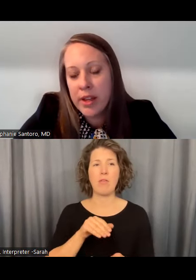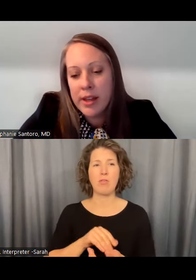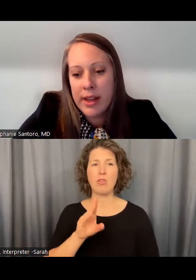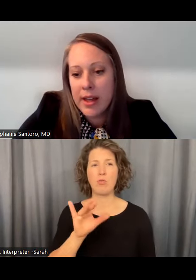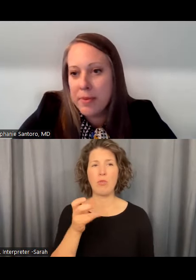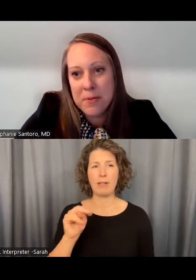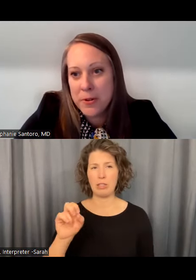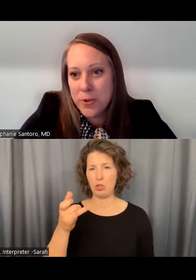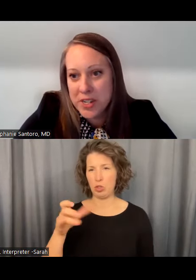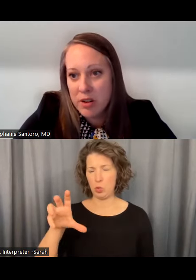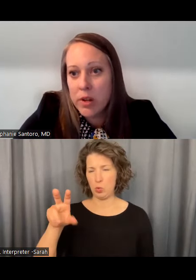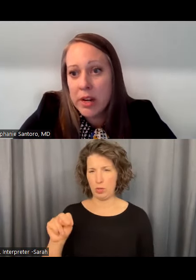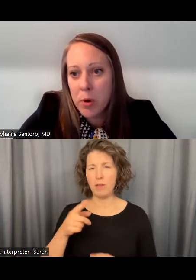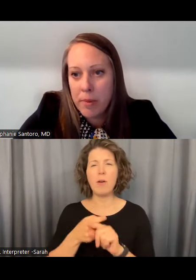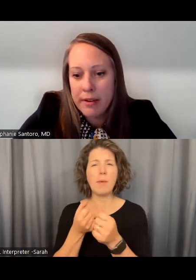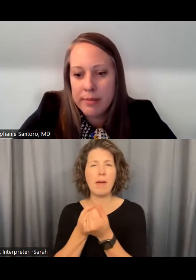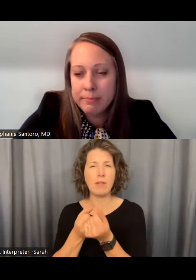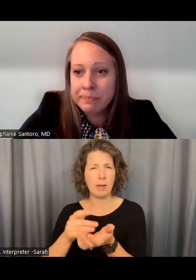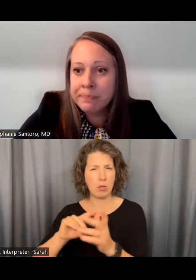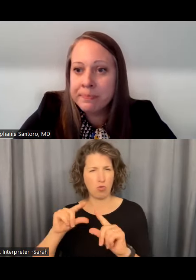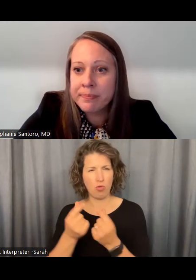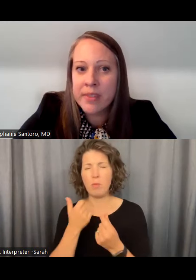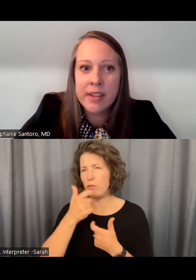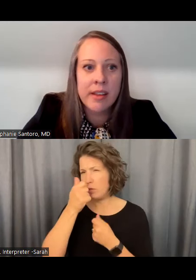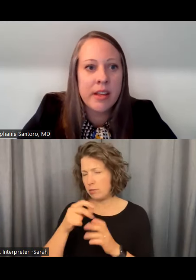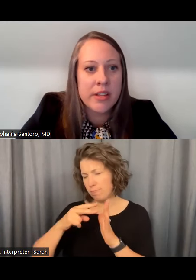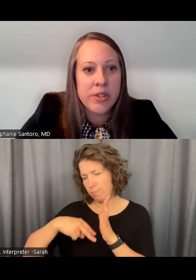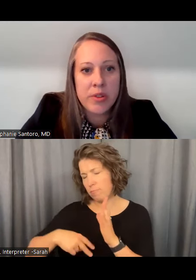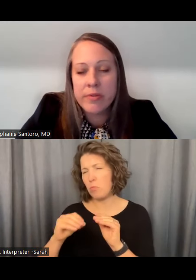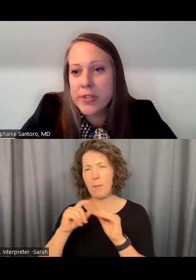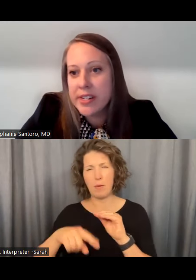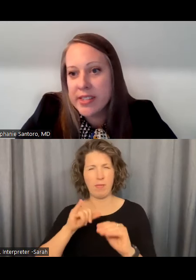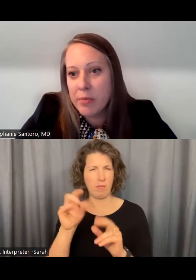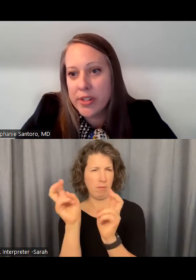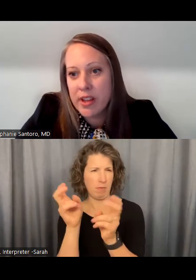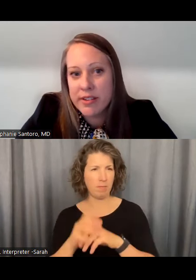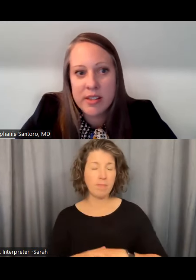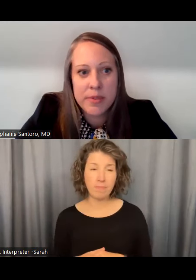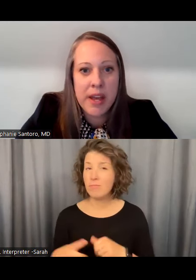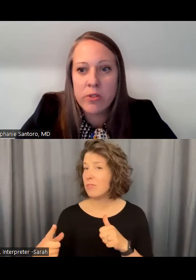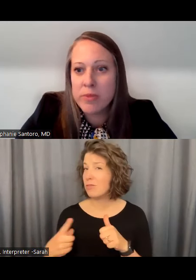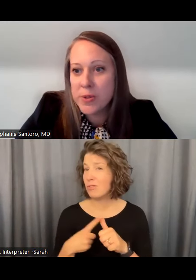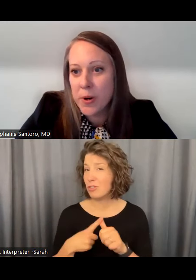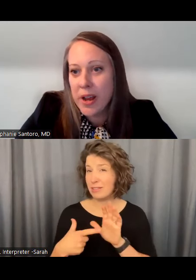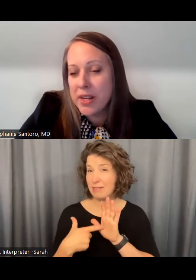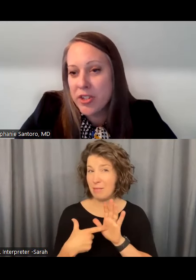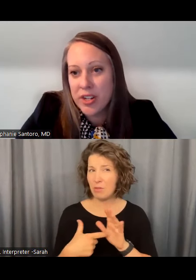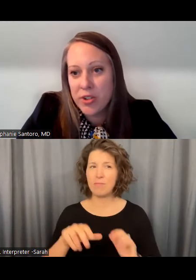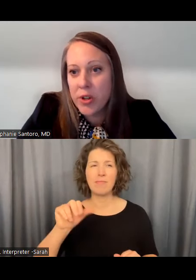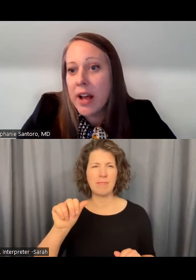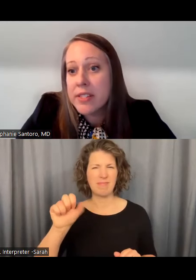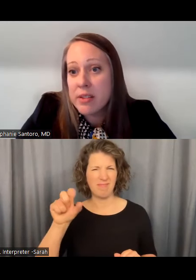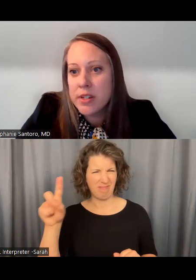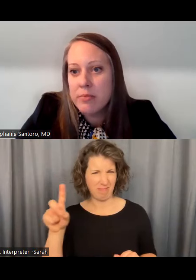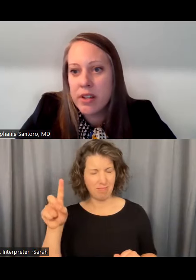Group, if you're interested in reading more about it. So the first example is autism spectrum disorder. I mentioned